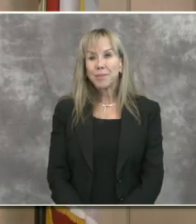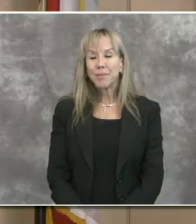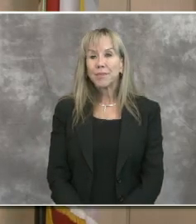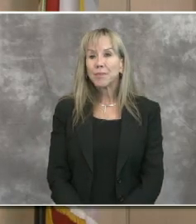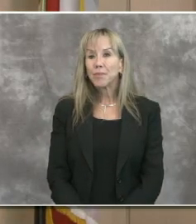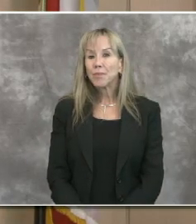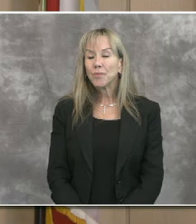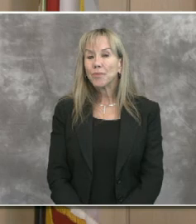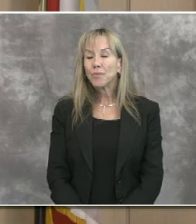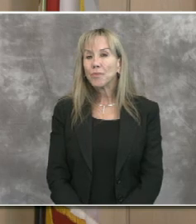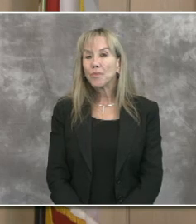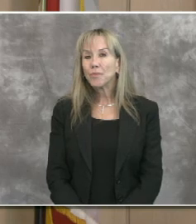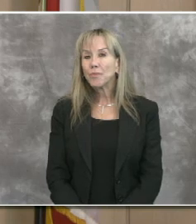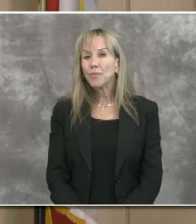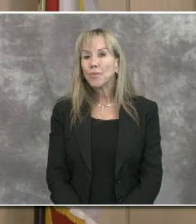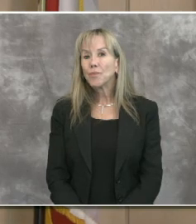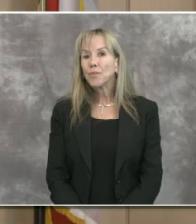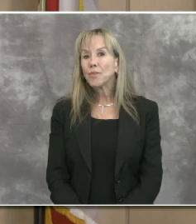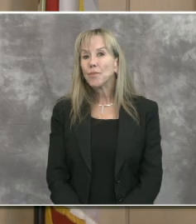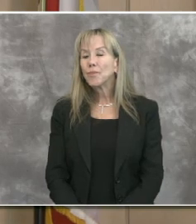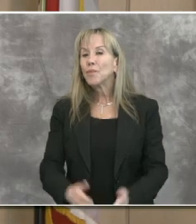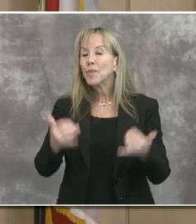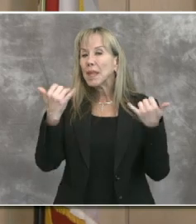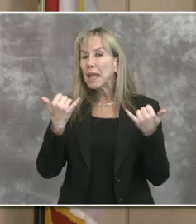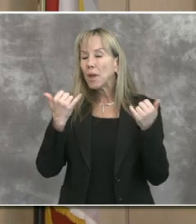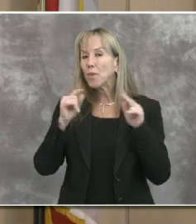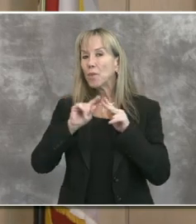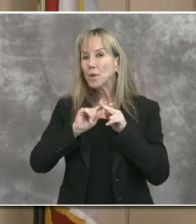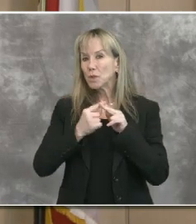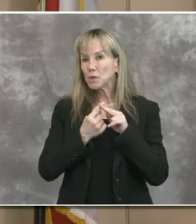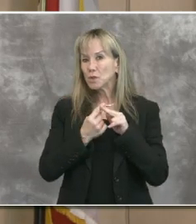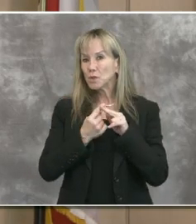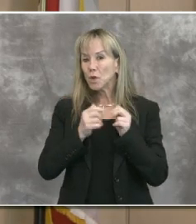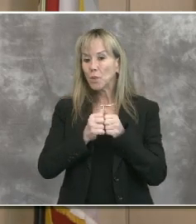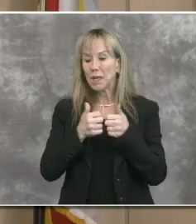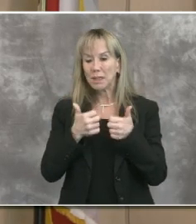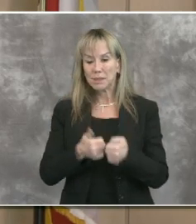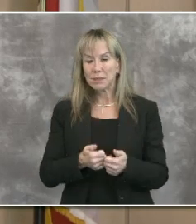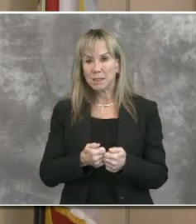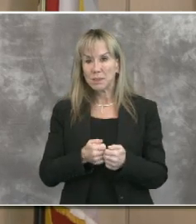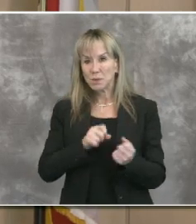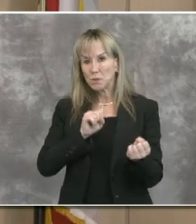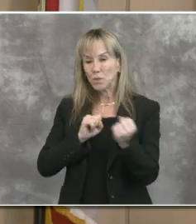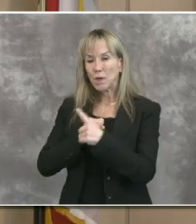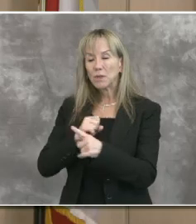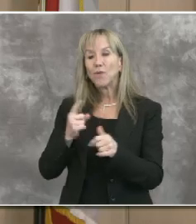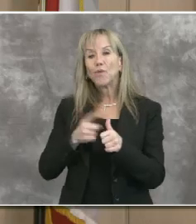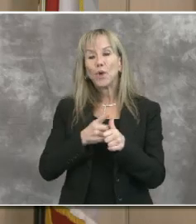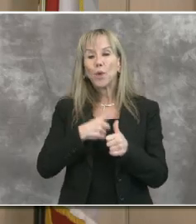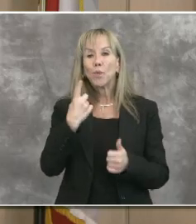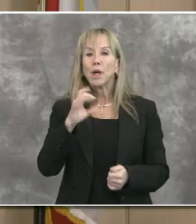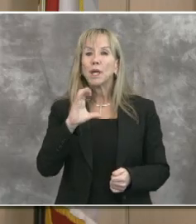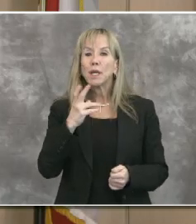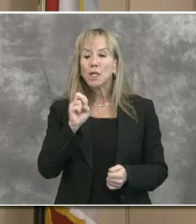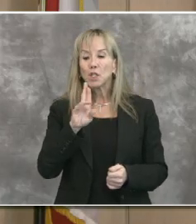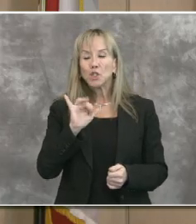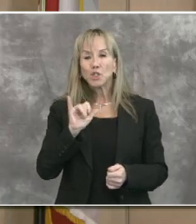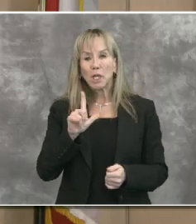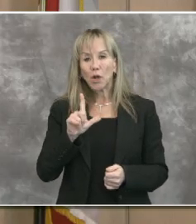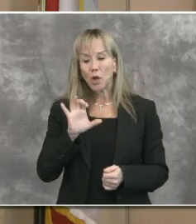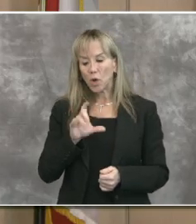Okay, Dr. Wooten, we're going to start with a question from Cheryl Clark regarding congregate